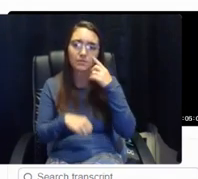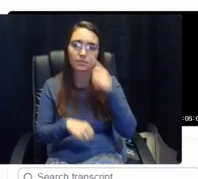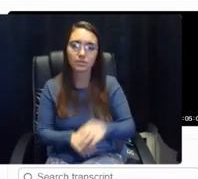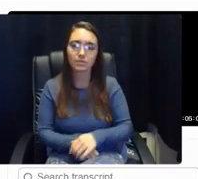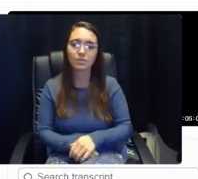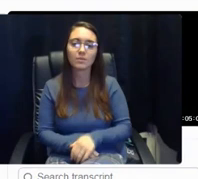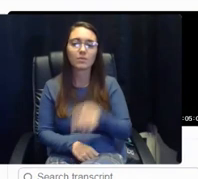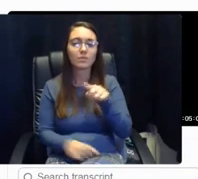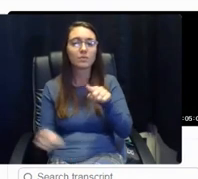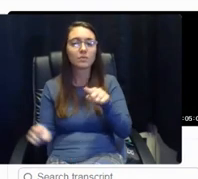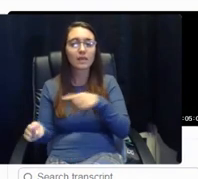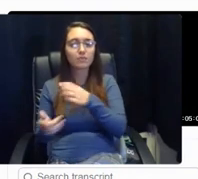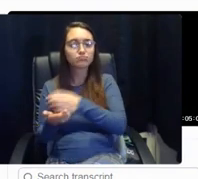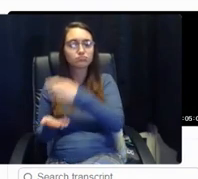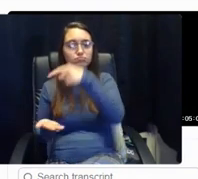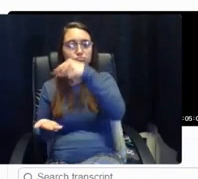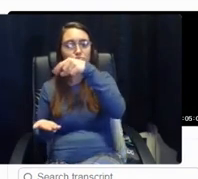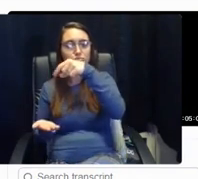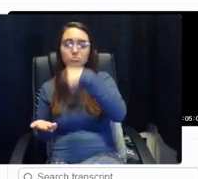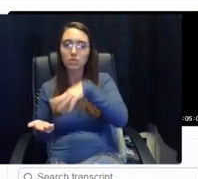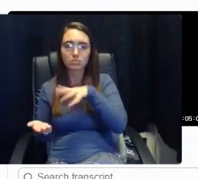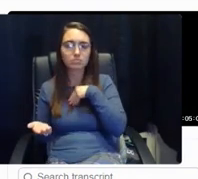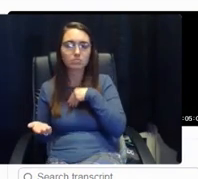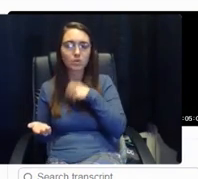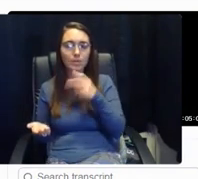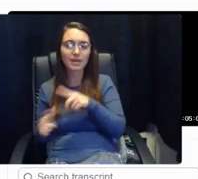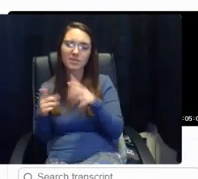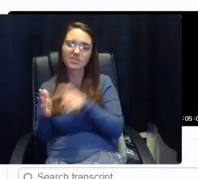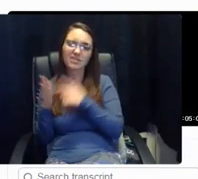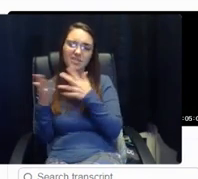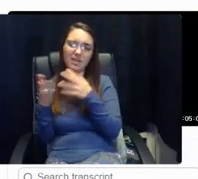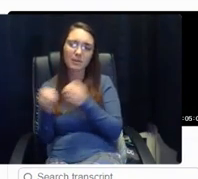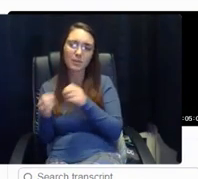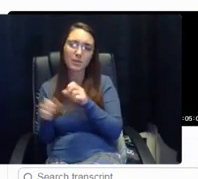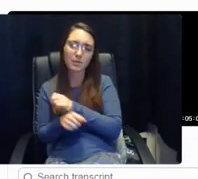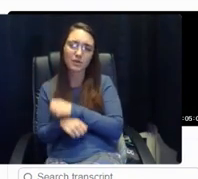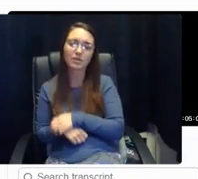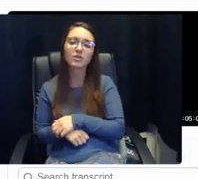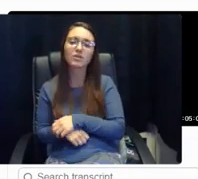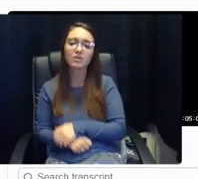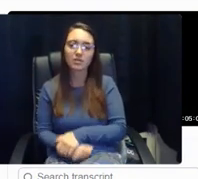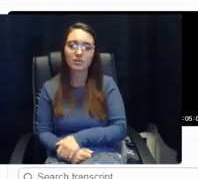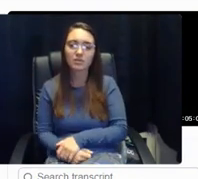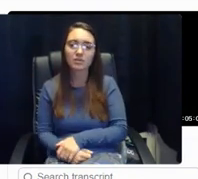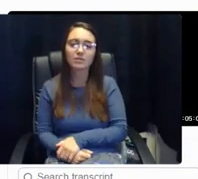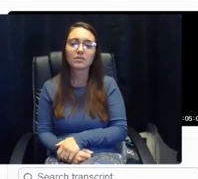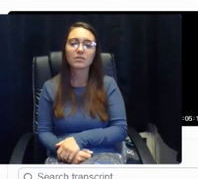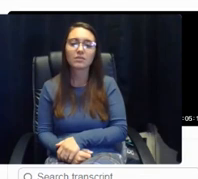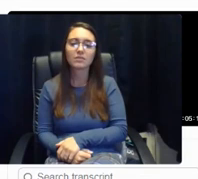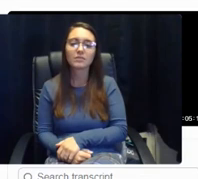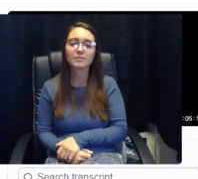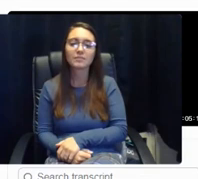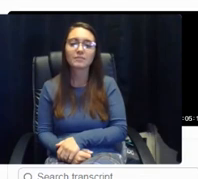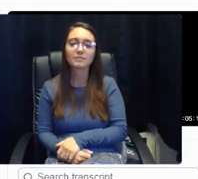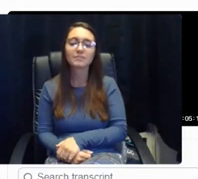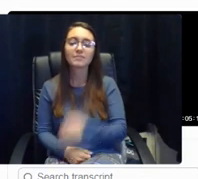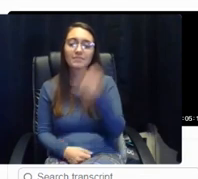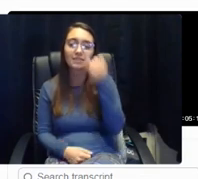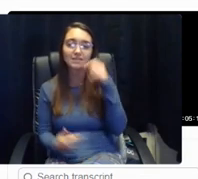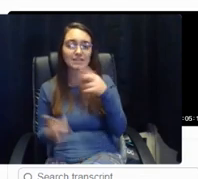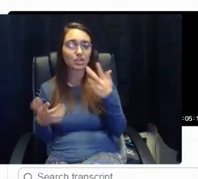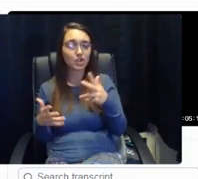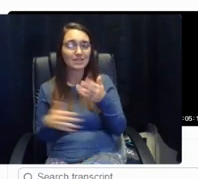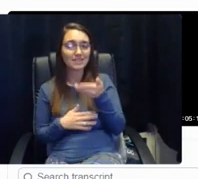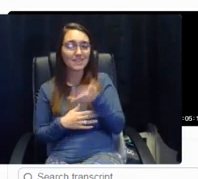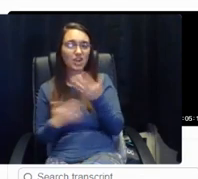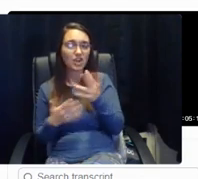this is okay, but it's going to take a lot of effort. Use this already available. This will be